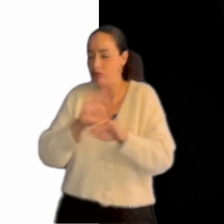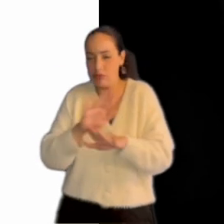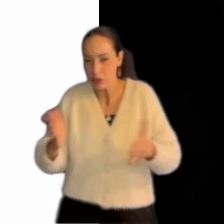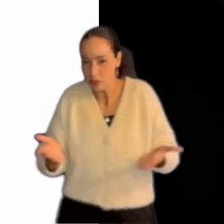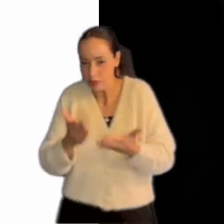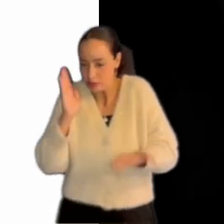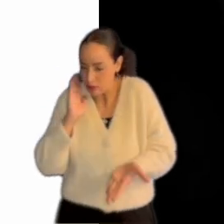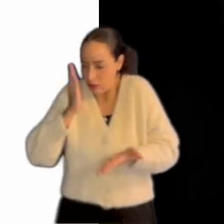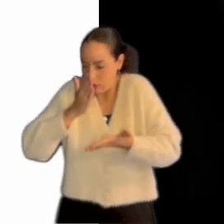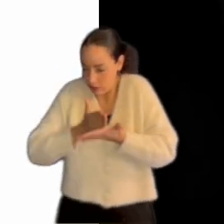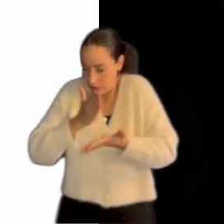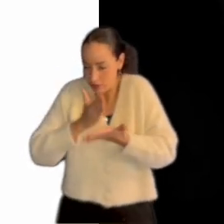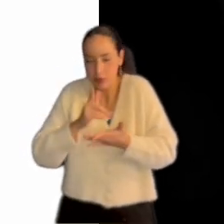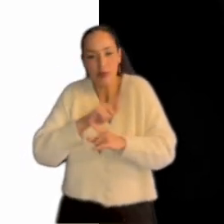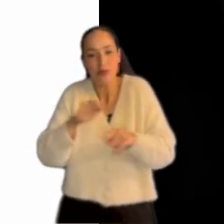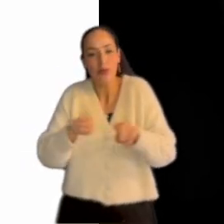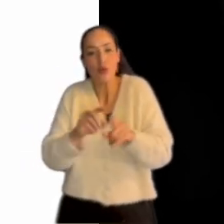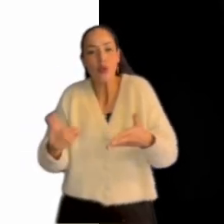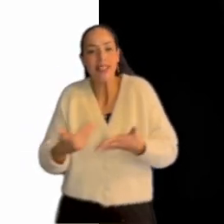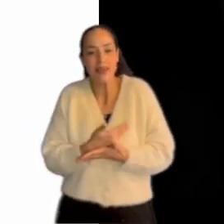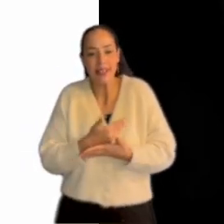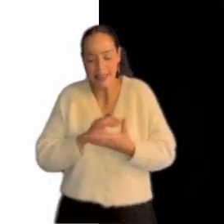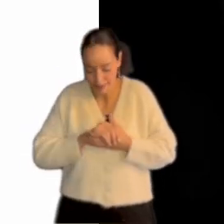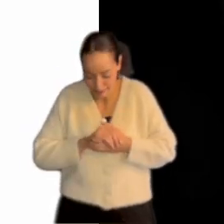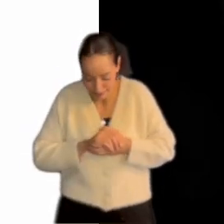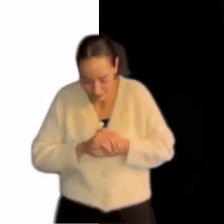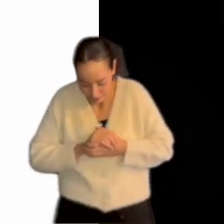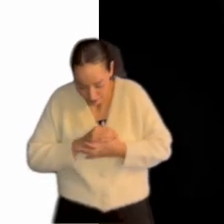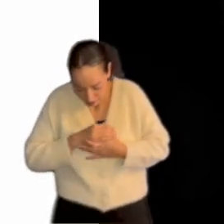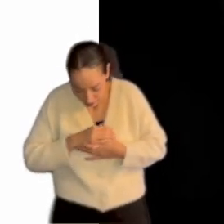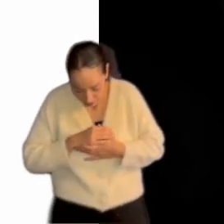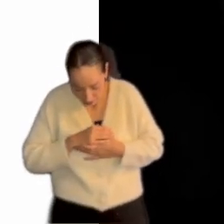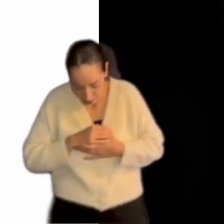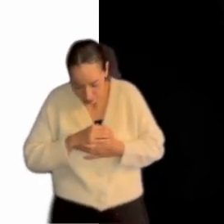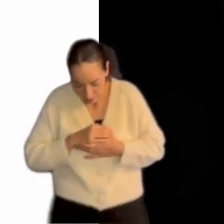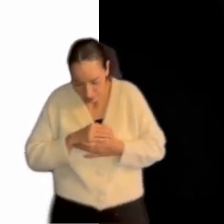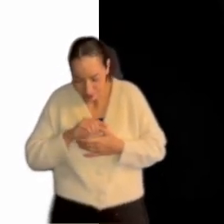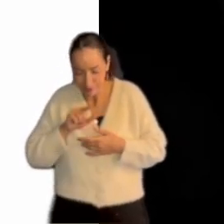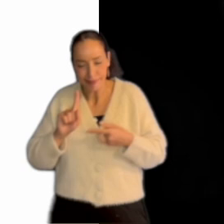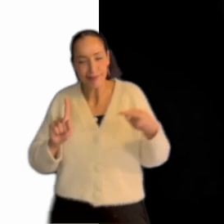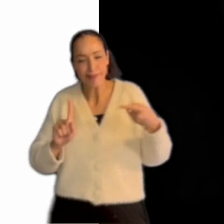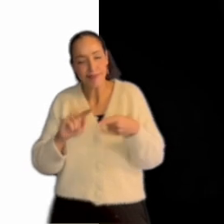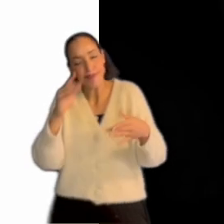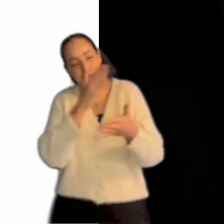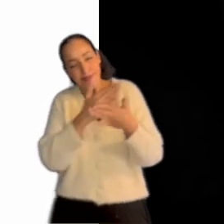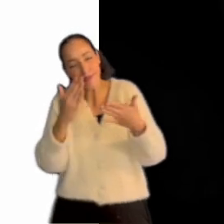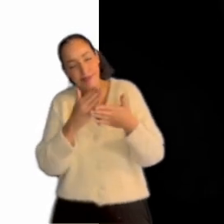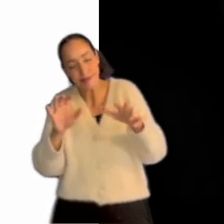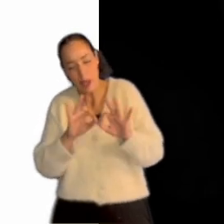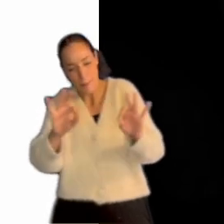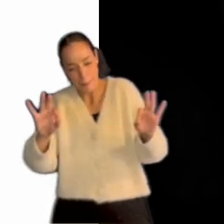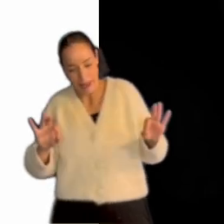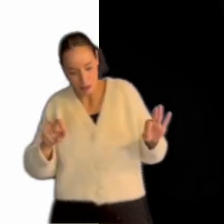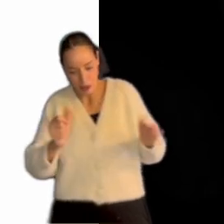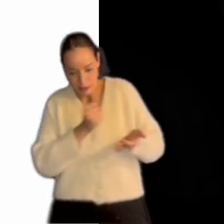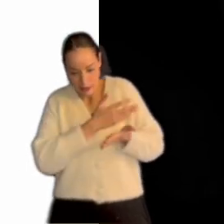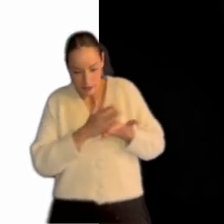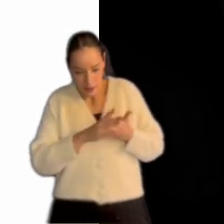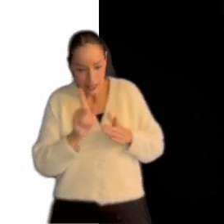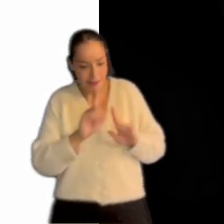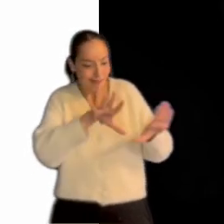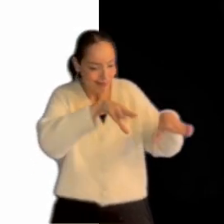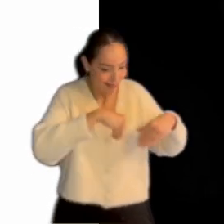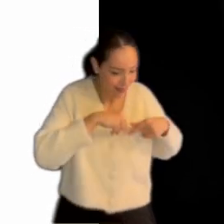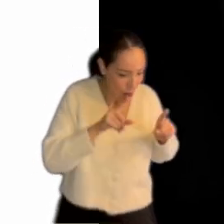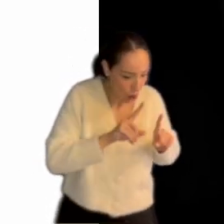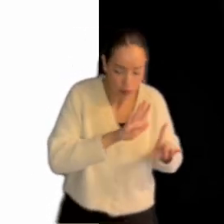She clarifies how boundaries are in fact making clear what's okay and what's not okay and why. For many of us, setting boundaries is